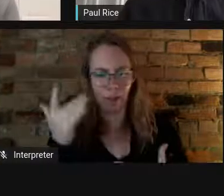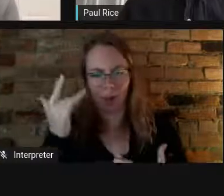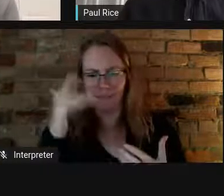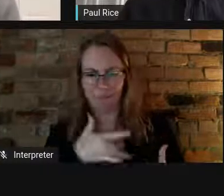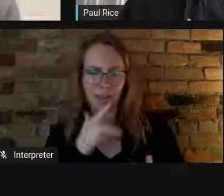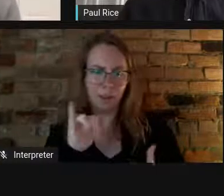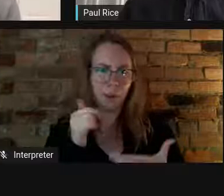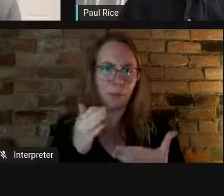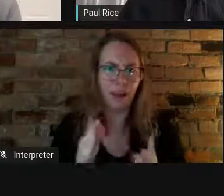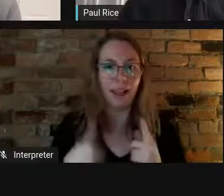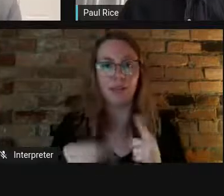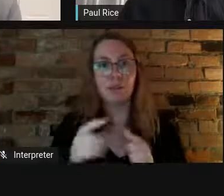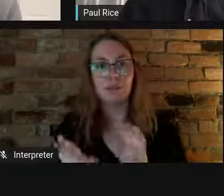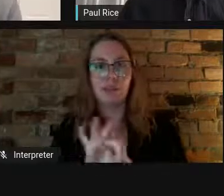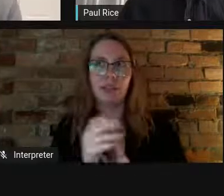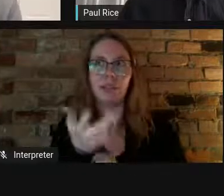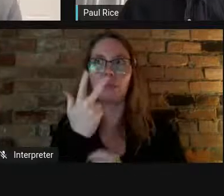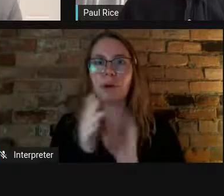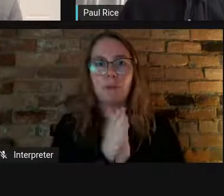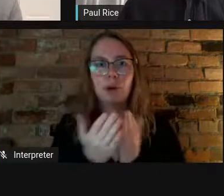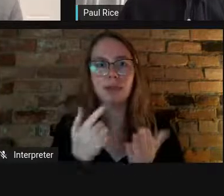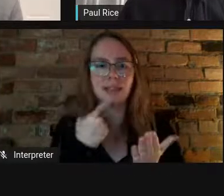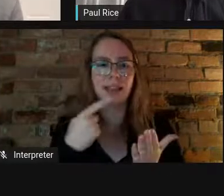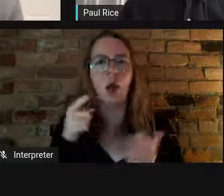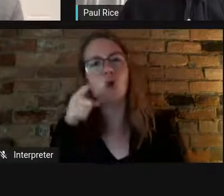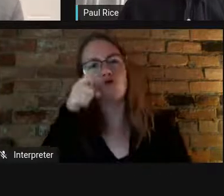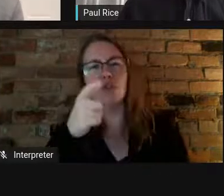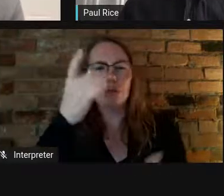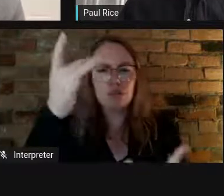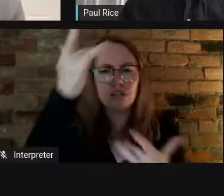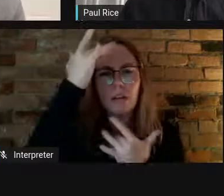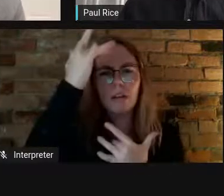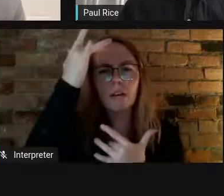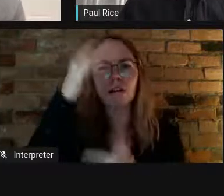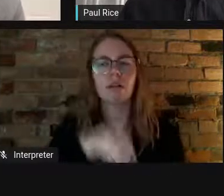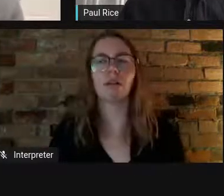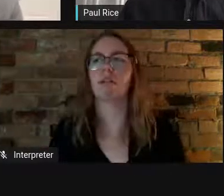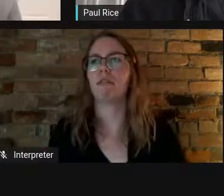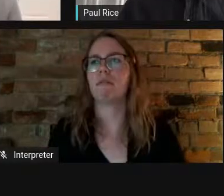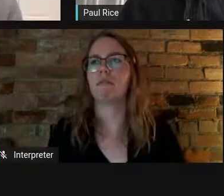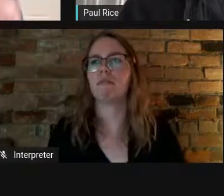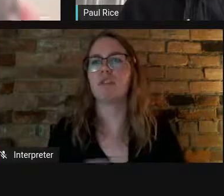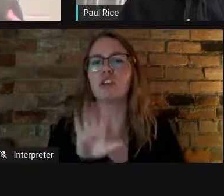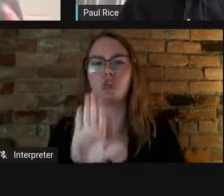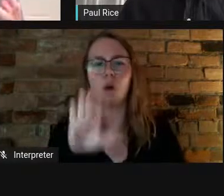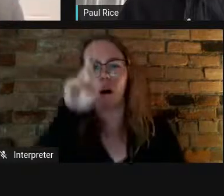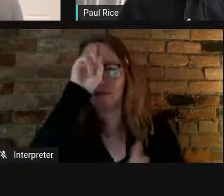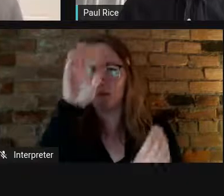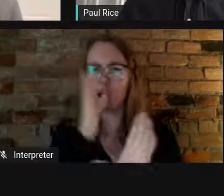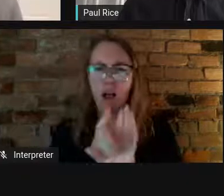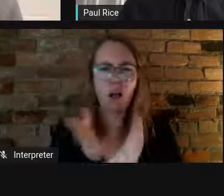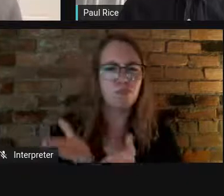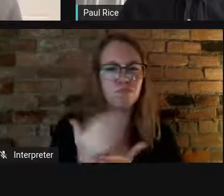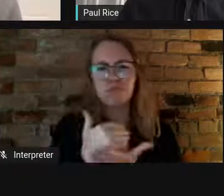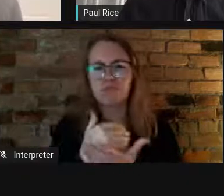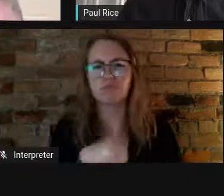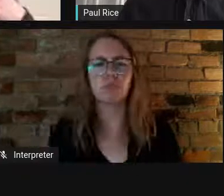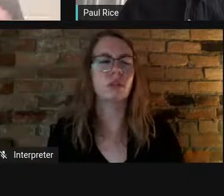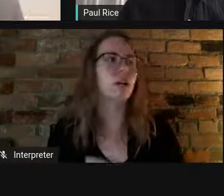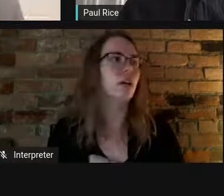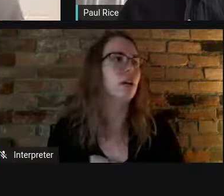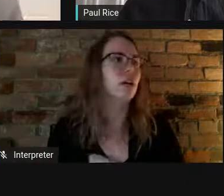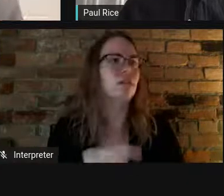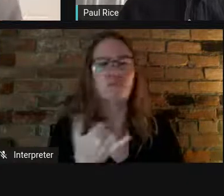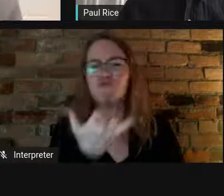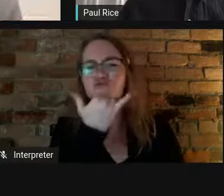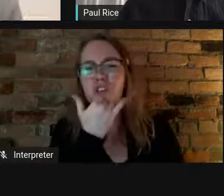books that say you're sick and you're mentally, you know, you're psychotic and there's something wrong with you. It has